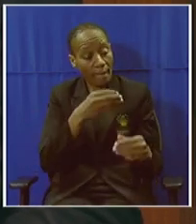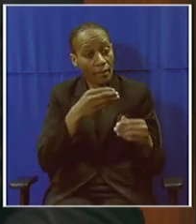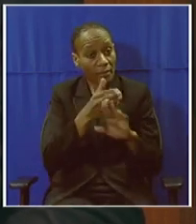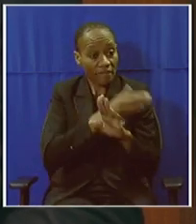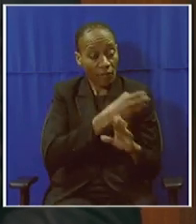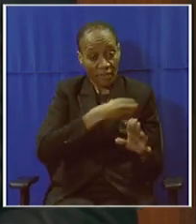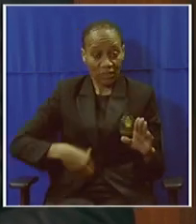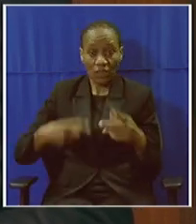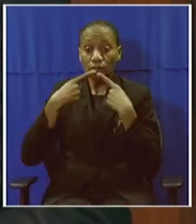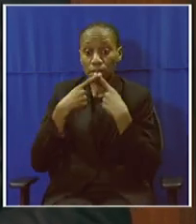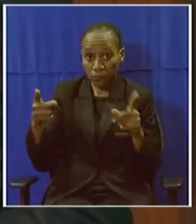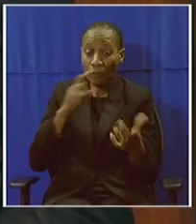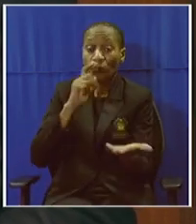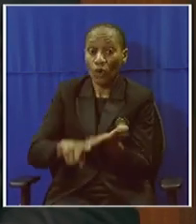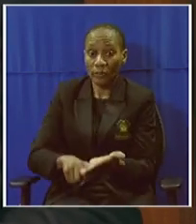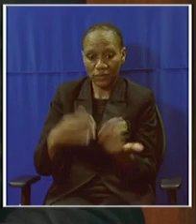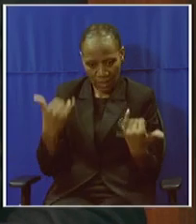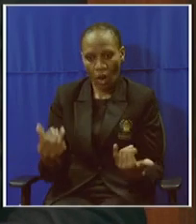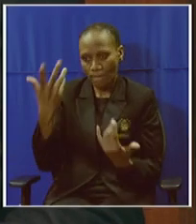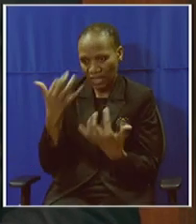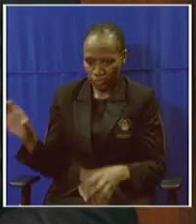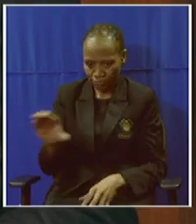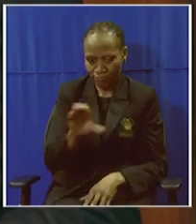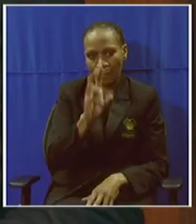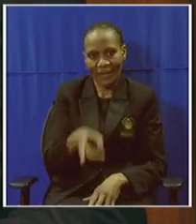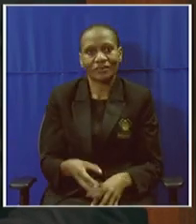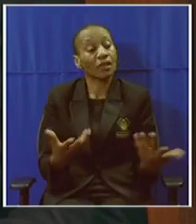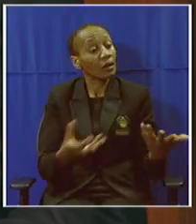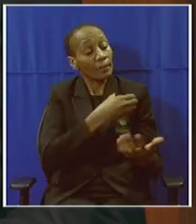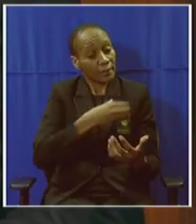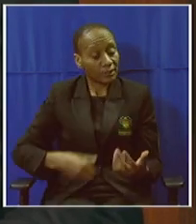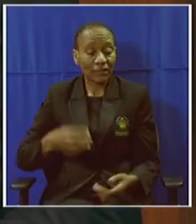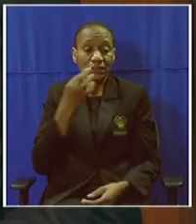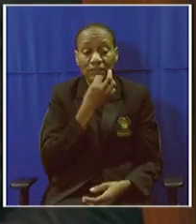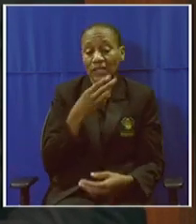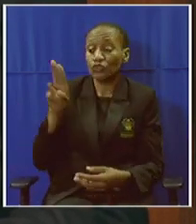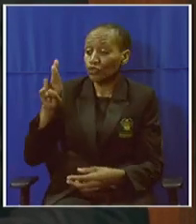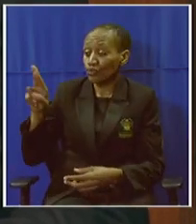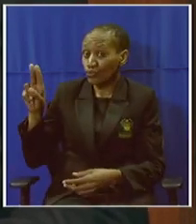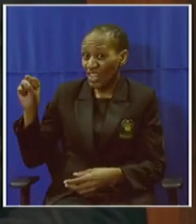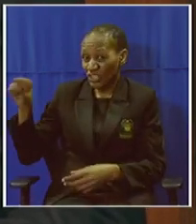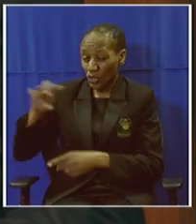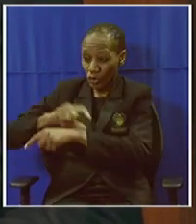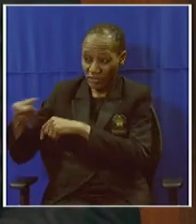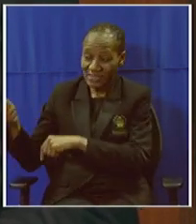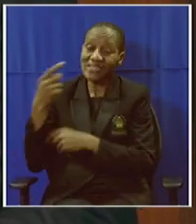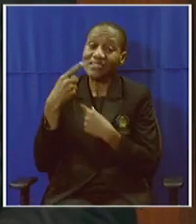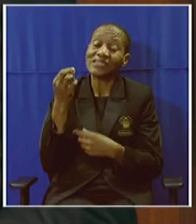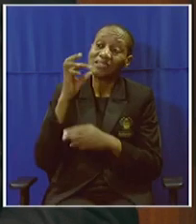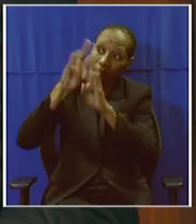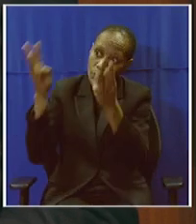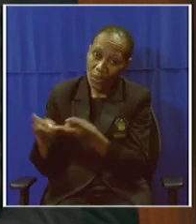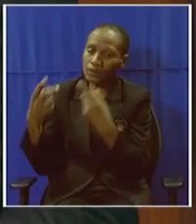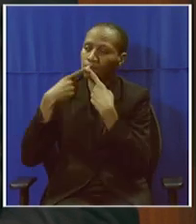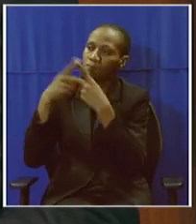country. The Honorable President has made us proud in Russia by announcing to the world that Africa will become the